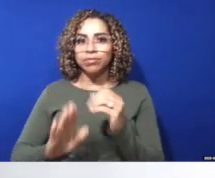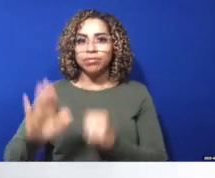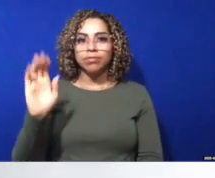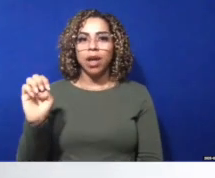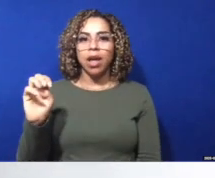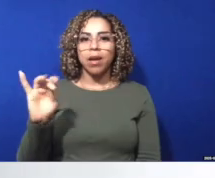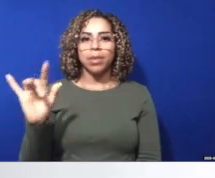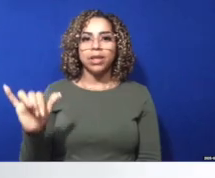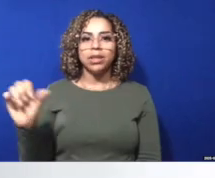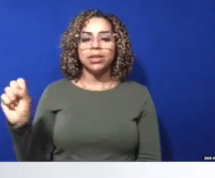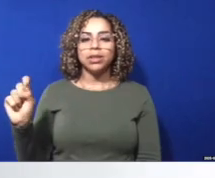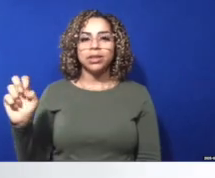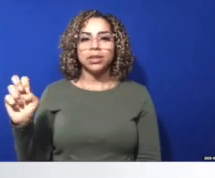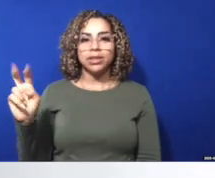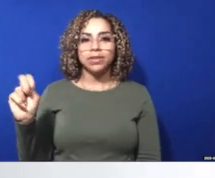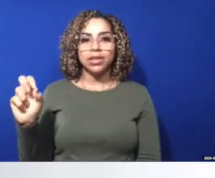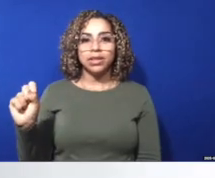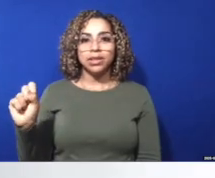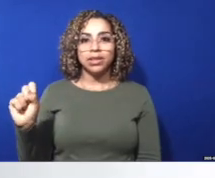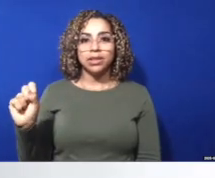Emily Stevens.